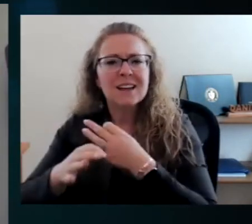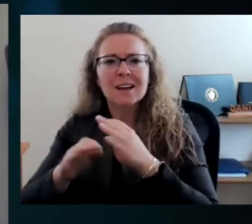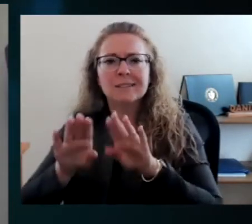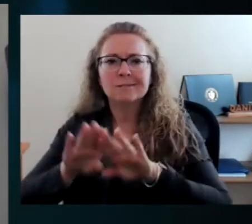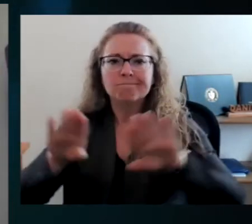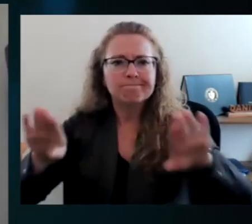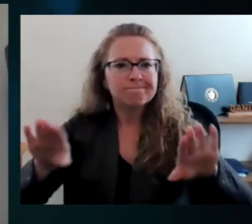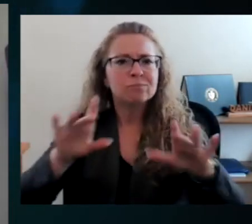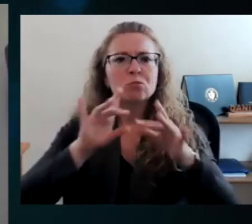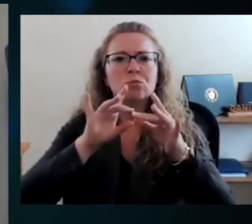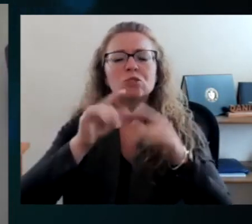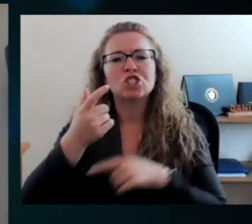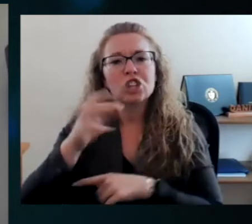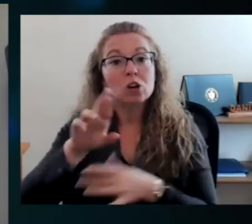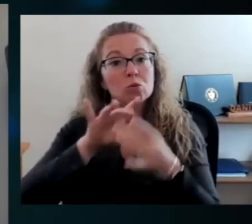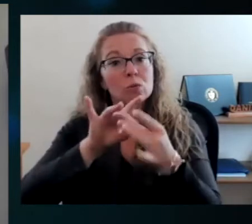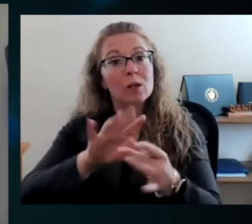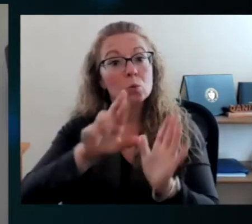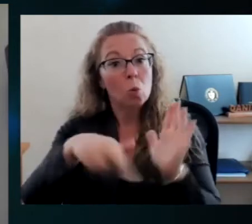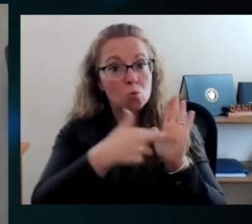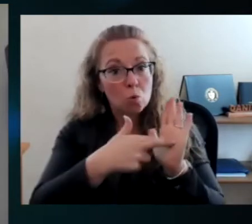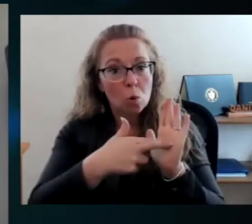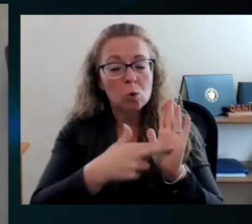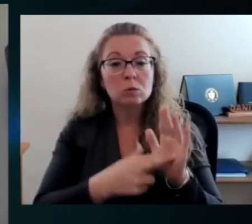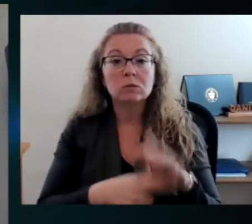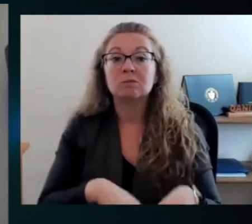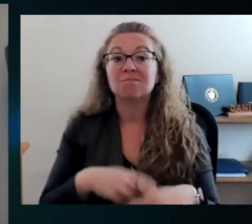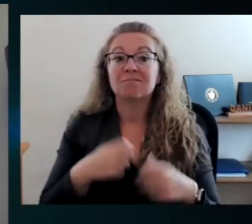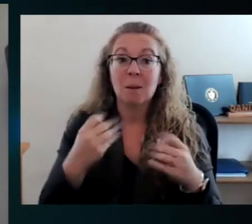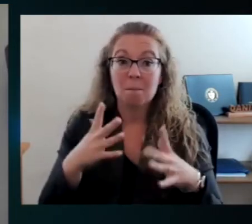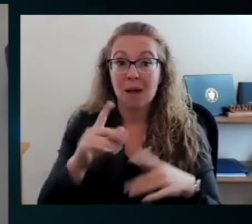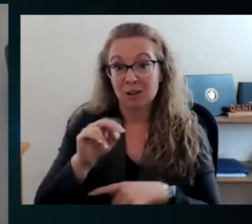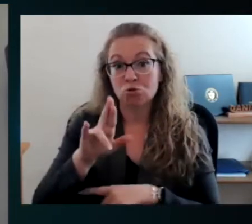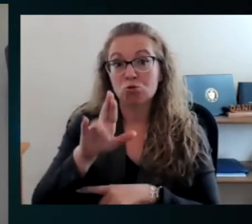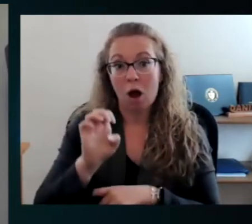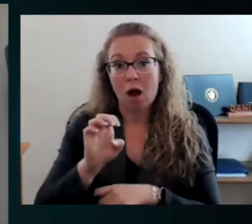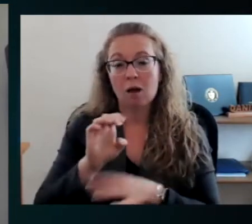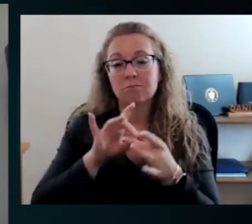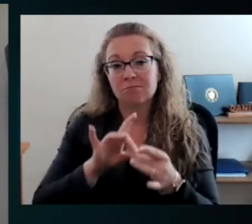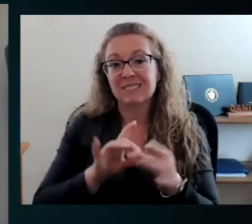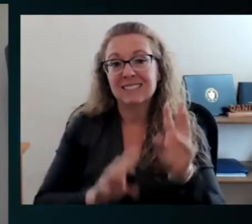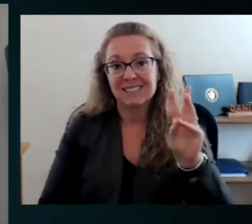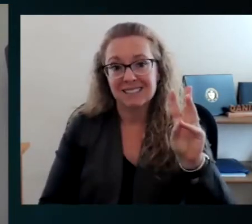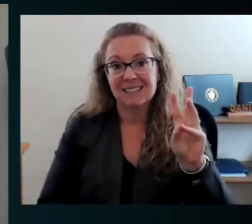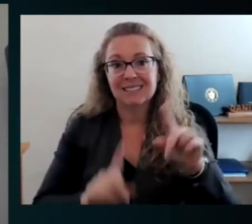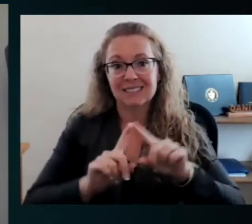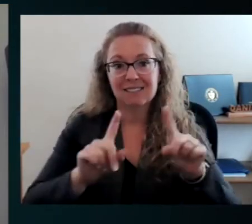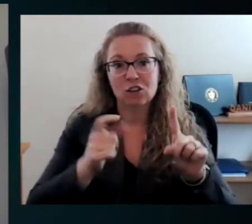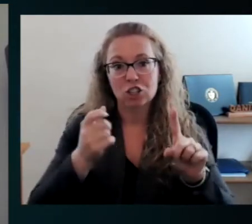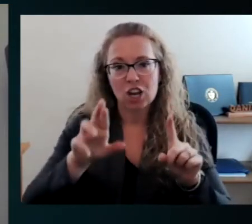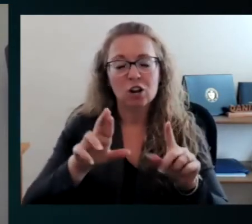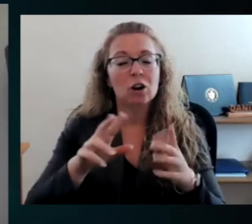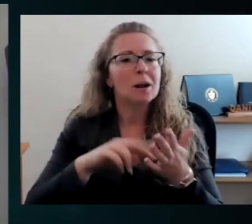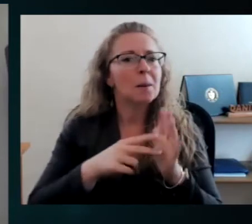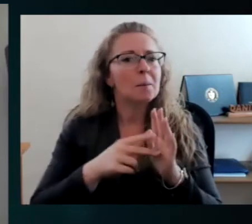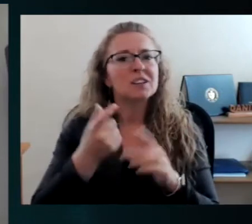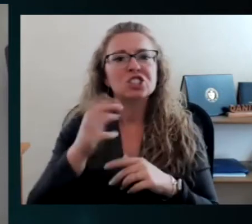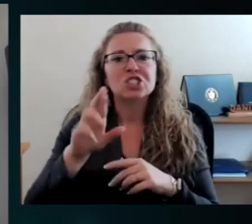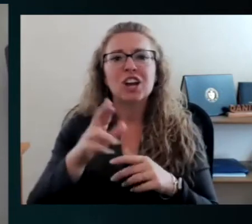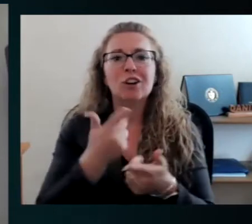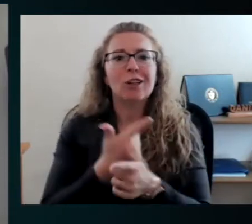tribes recognized up to 6 or more different genders. And this makes any successful efforts of gender liberation inextricable